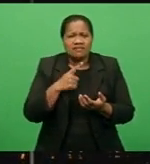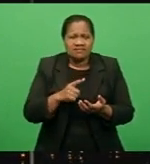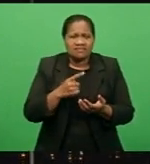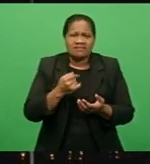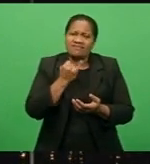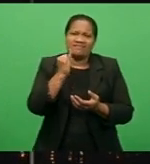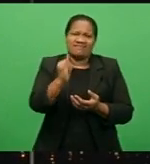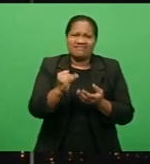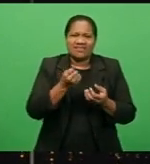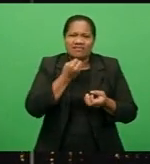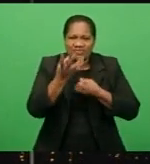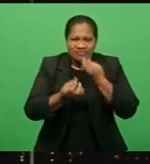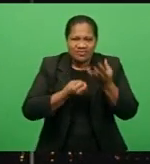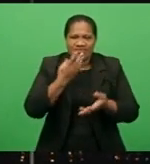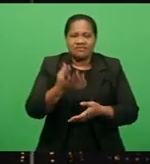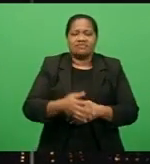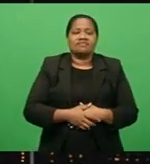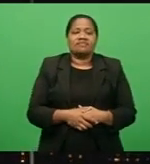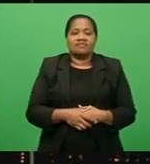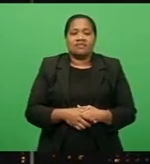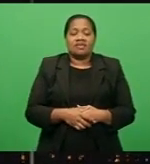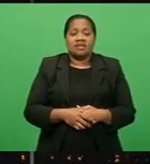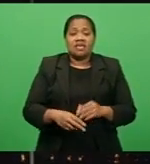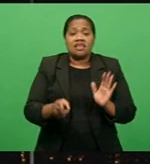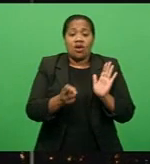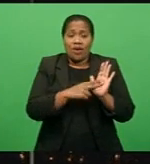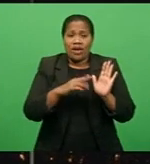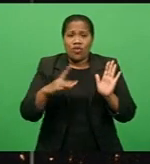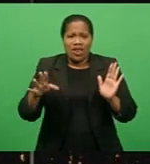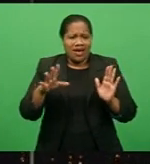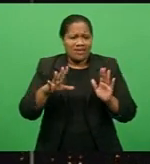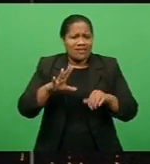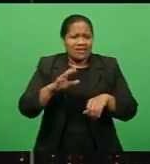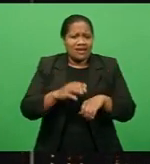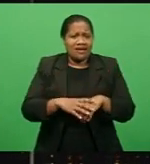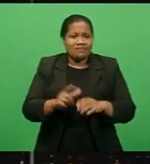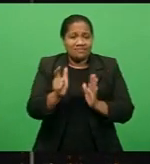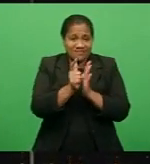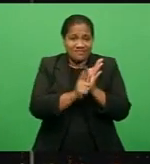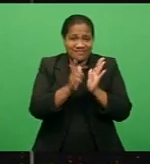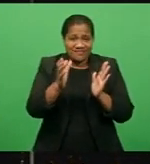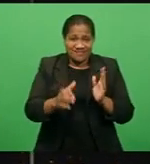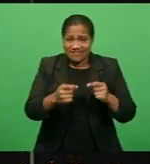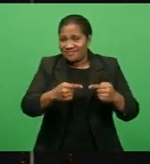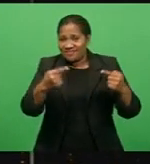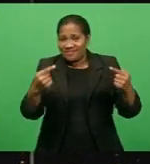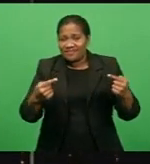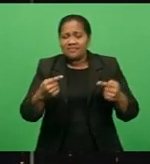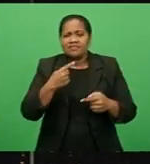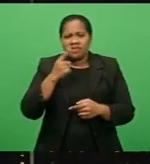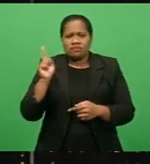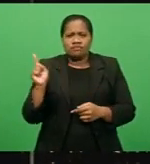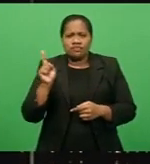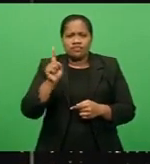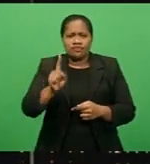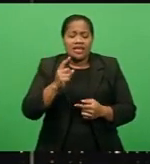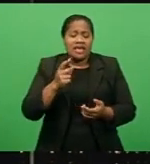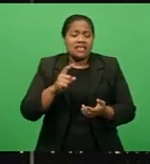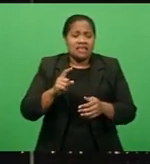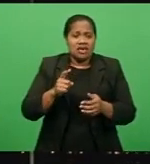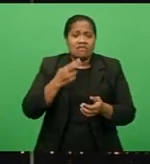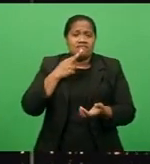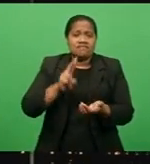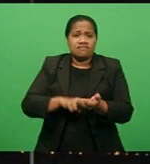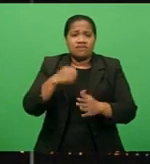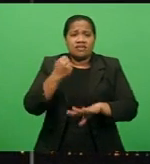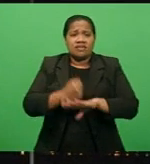Fijian Broadcasting Corporation. Nawaikula makes a number of comments attributed to the Office of the Auditor General's latest report on